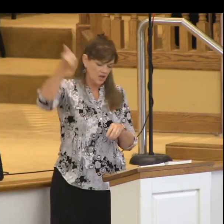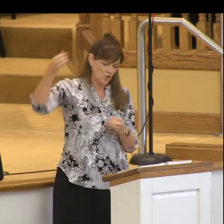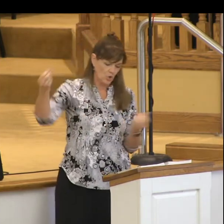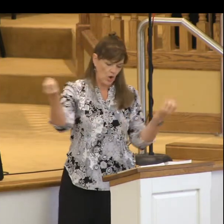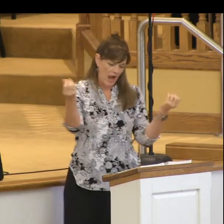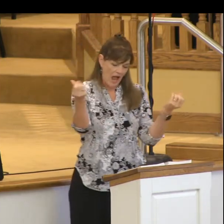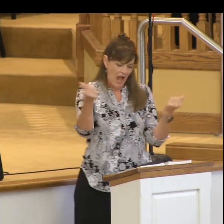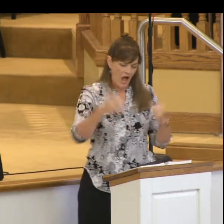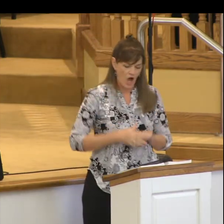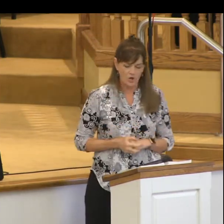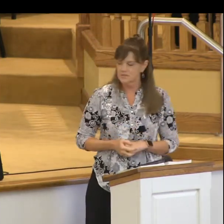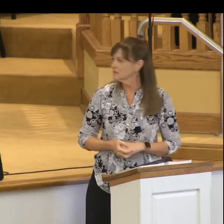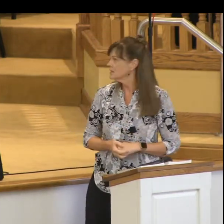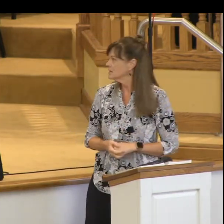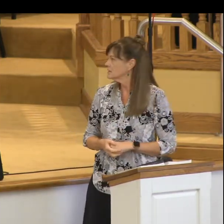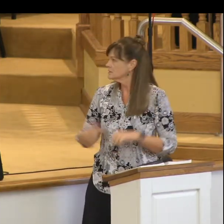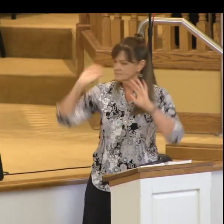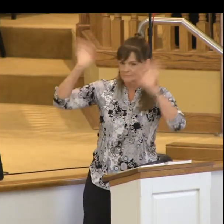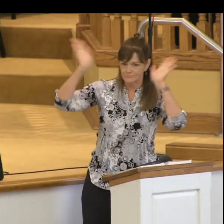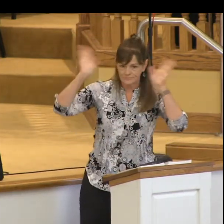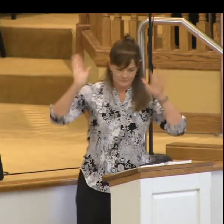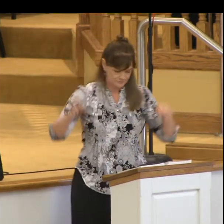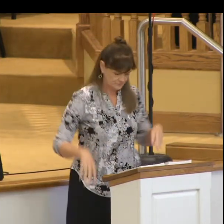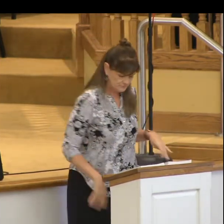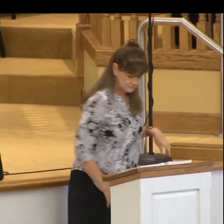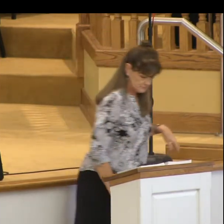higher ground. Have a small town of fellowship.